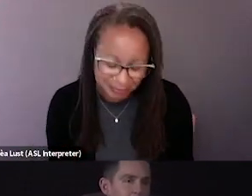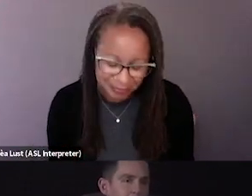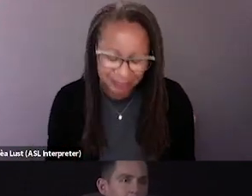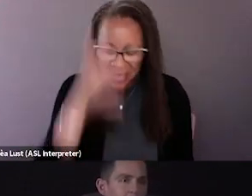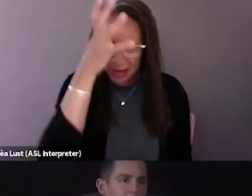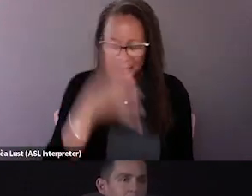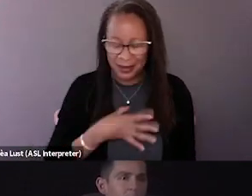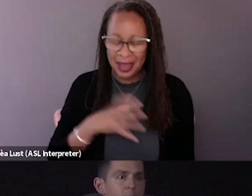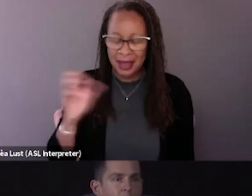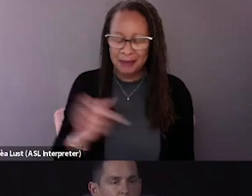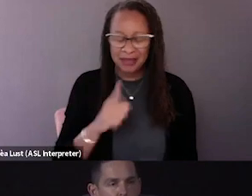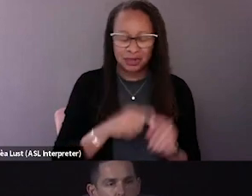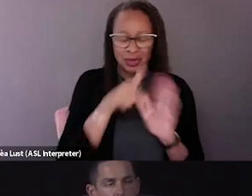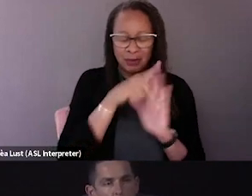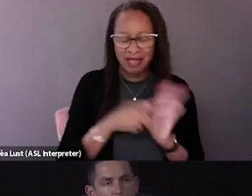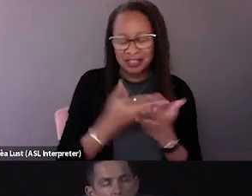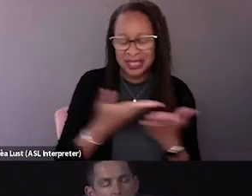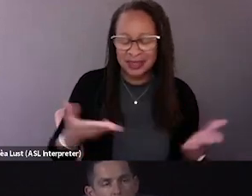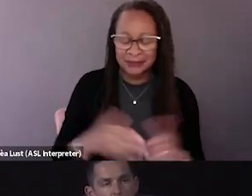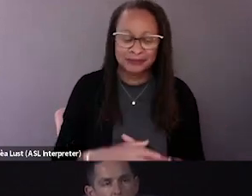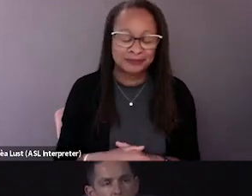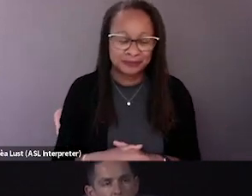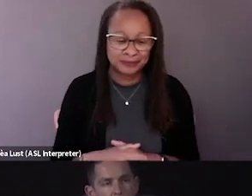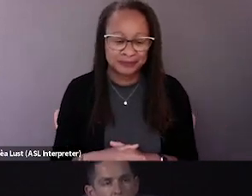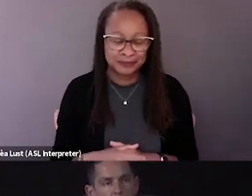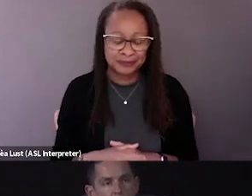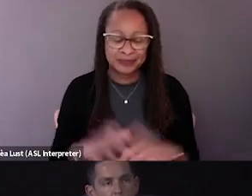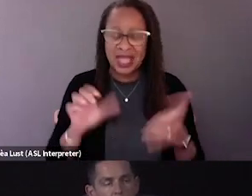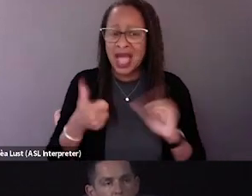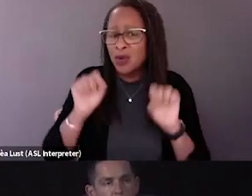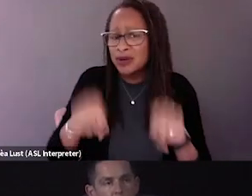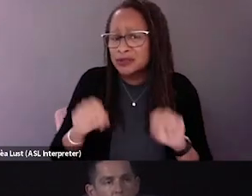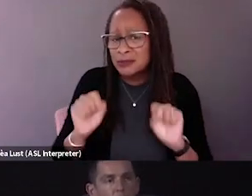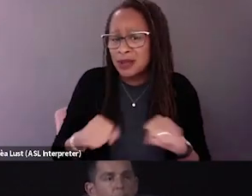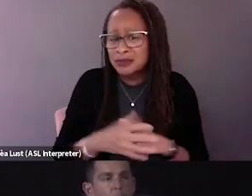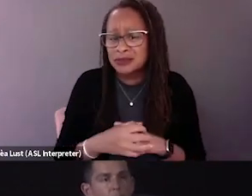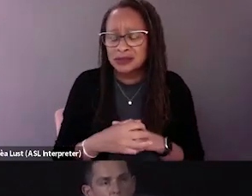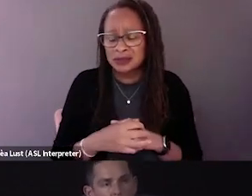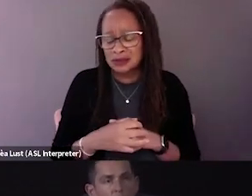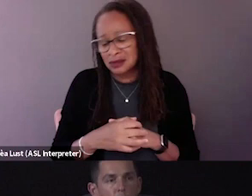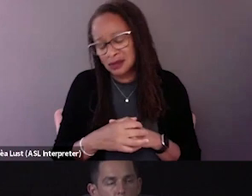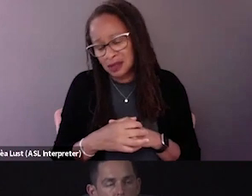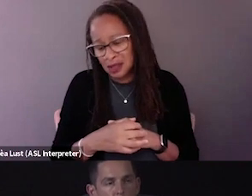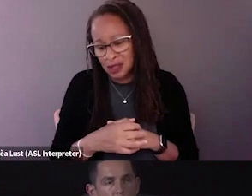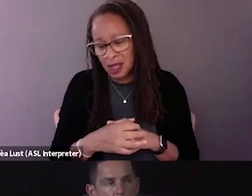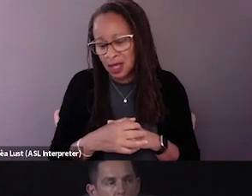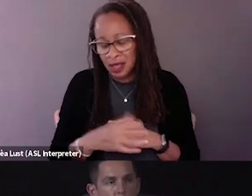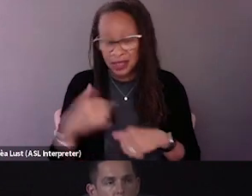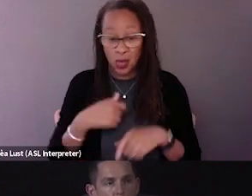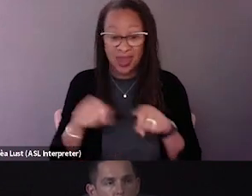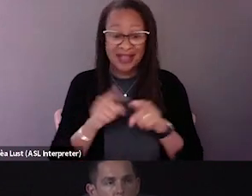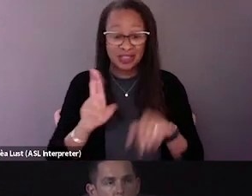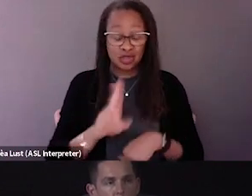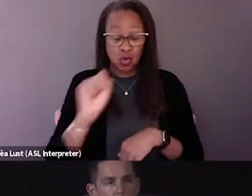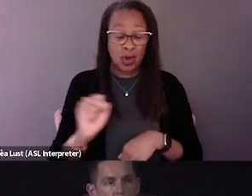Back to the policy thing. How is it possible? I mean, we've known, when I say we, I mean United States citizens, known for decades